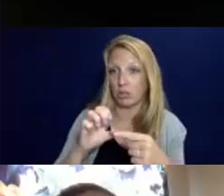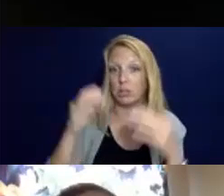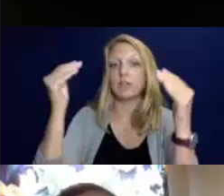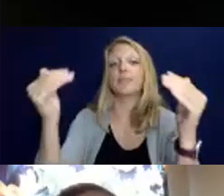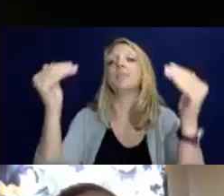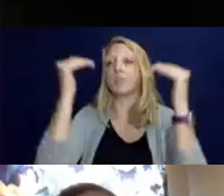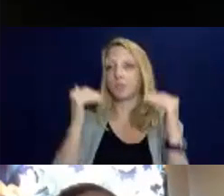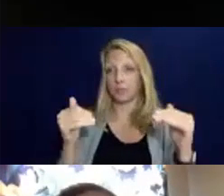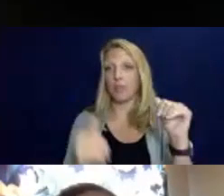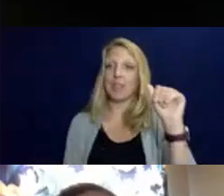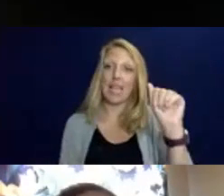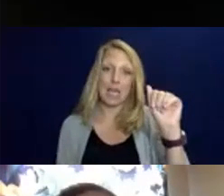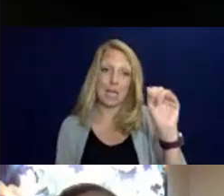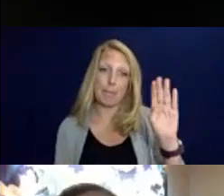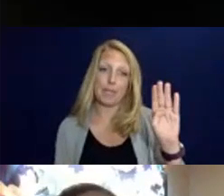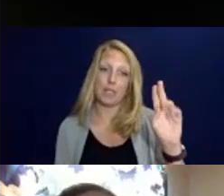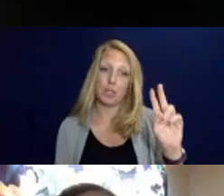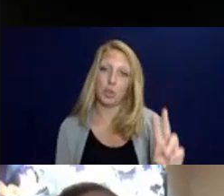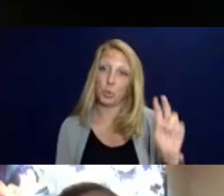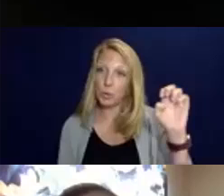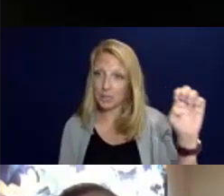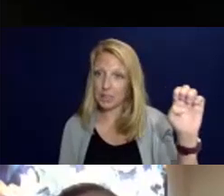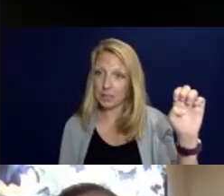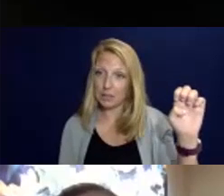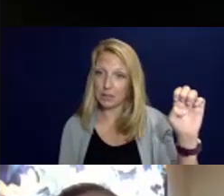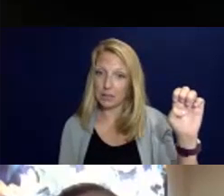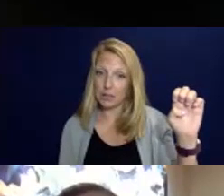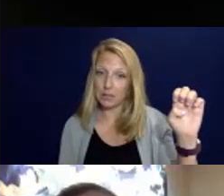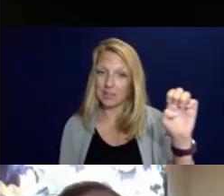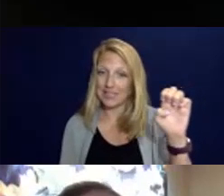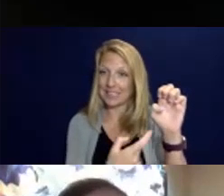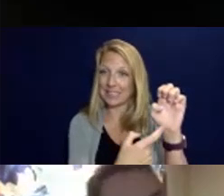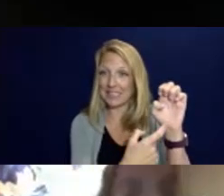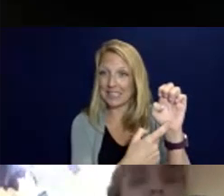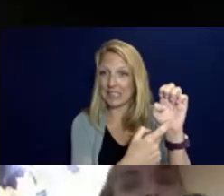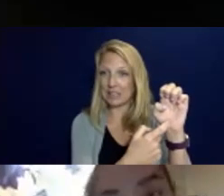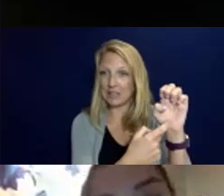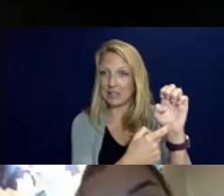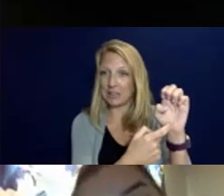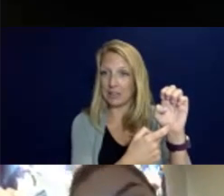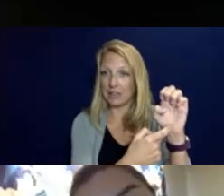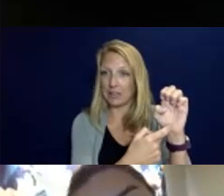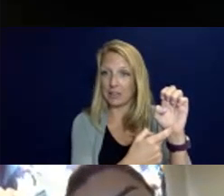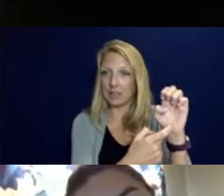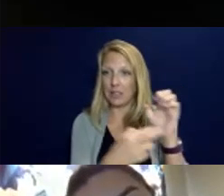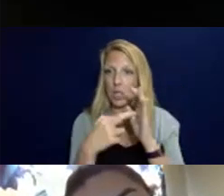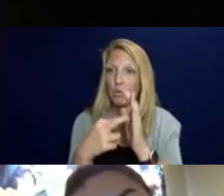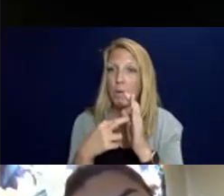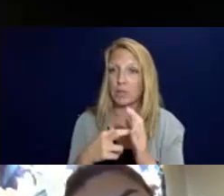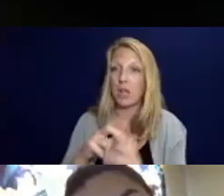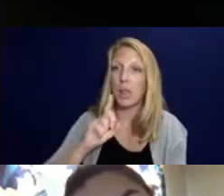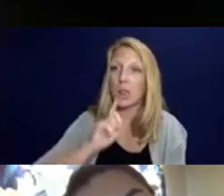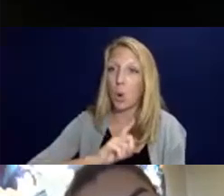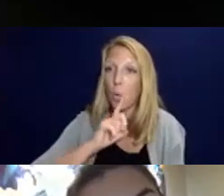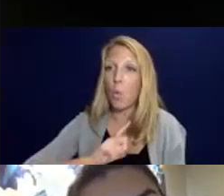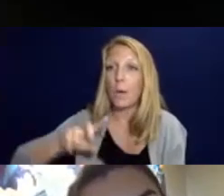have AB2E. An E, again, represents what we call lone pair. They're